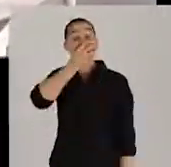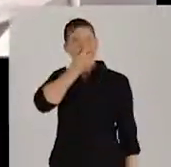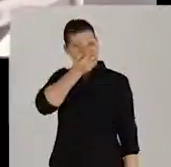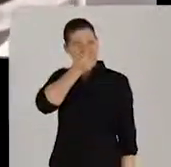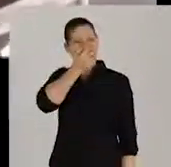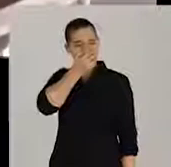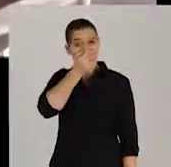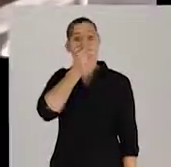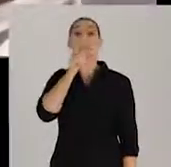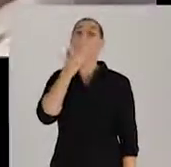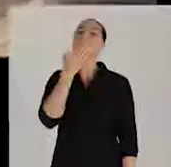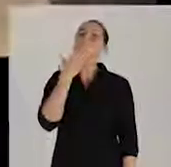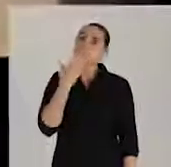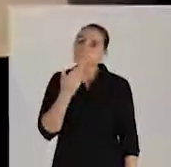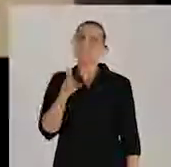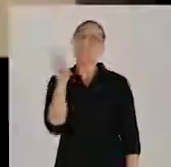rub.